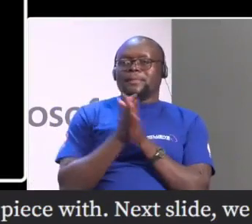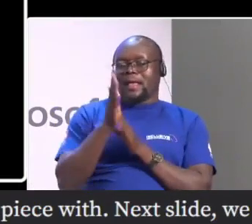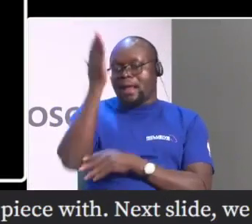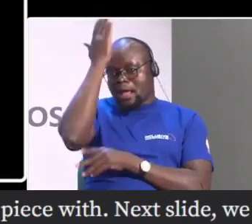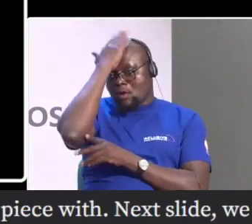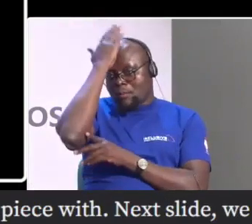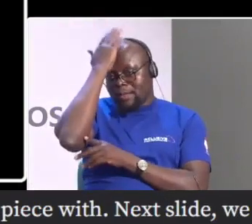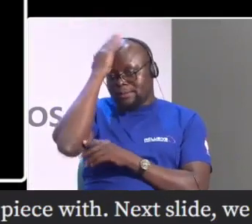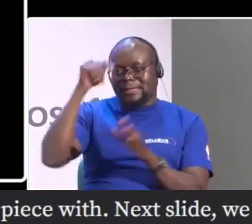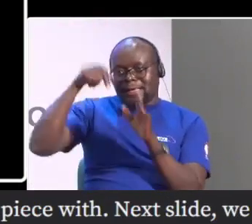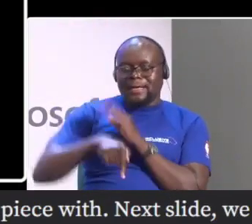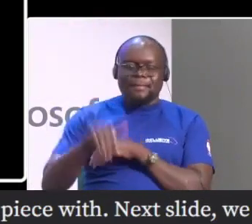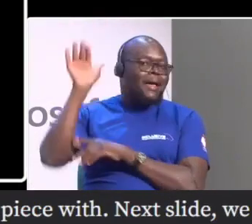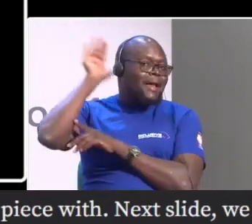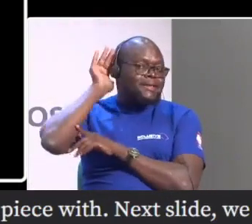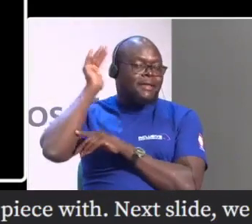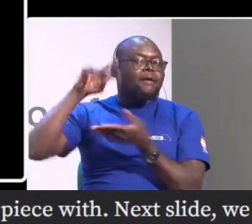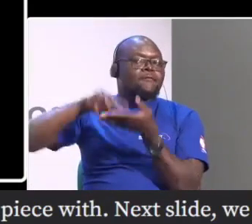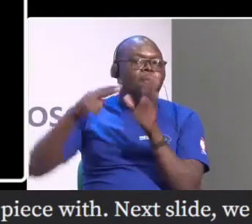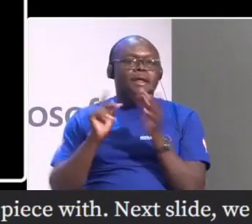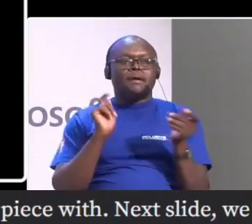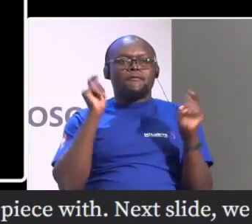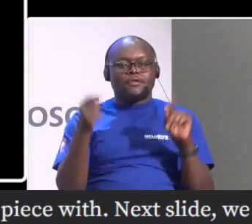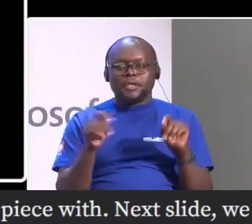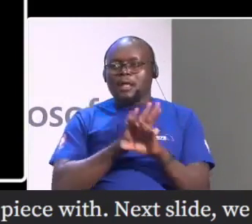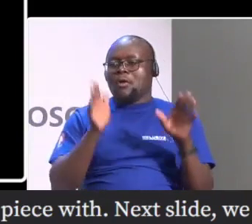humility, deep listening for meaningful change.